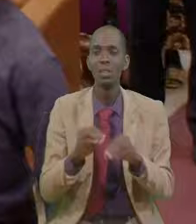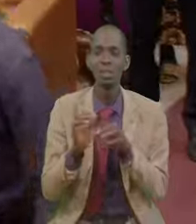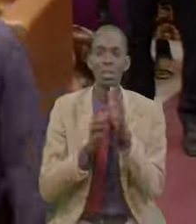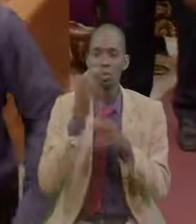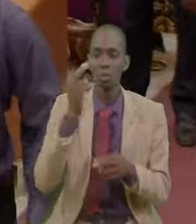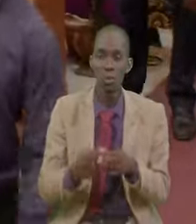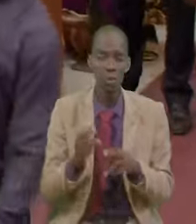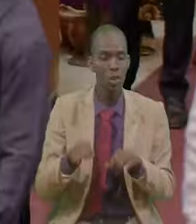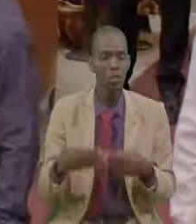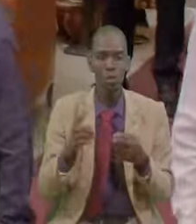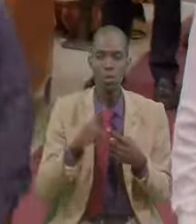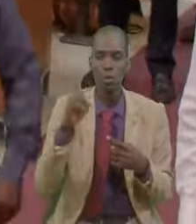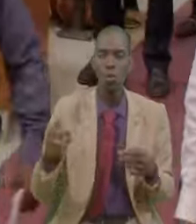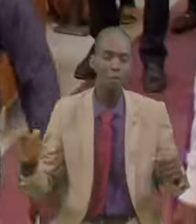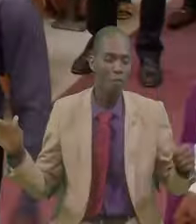granted fully,